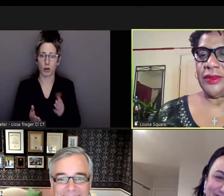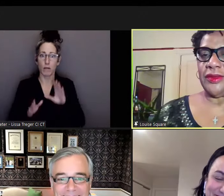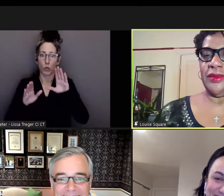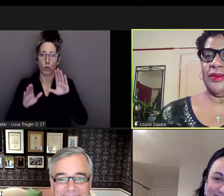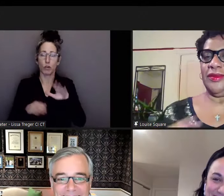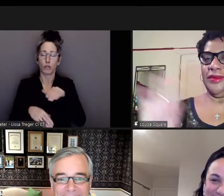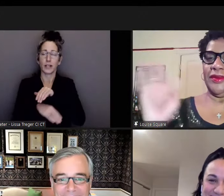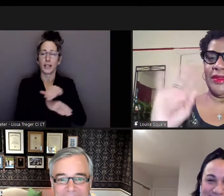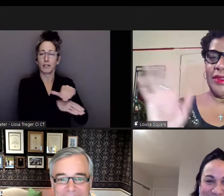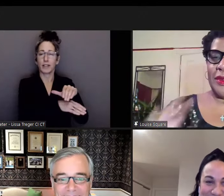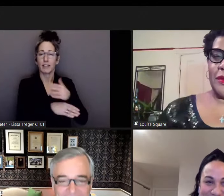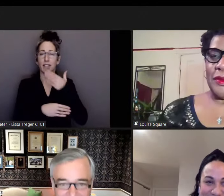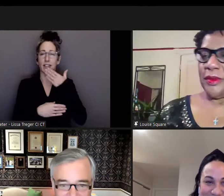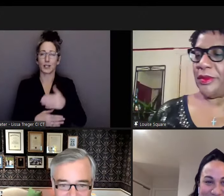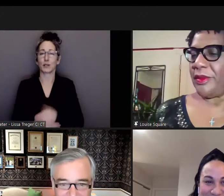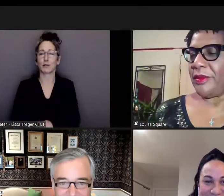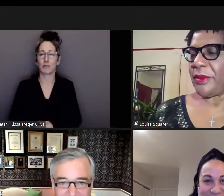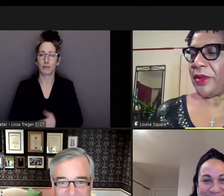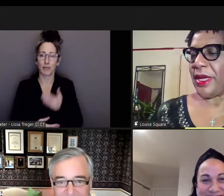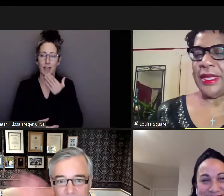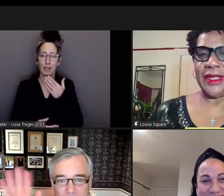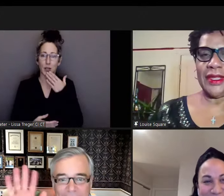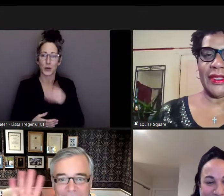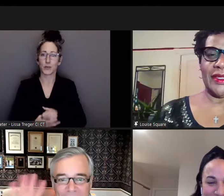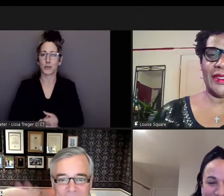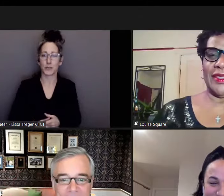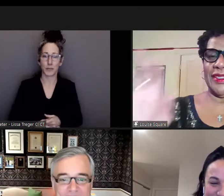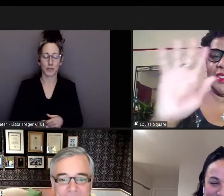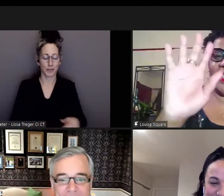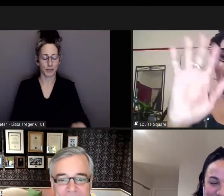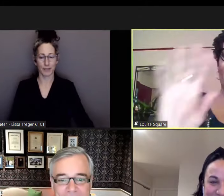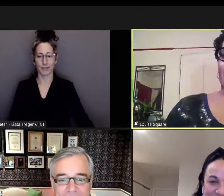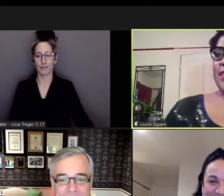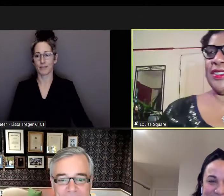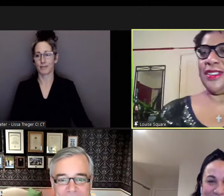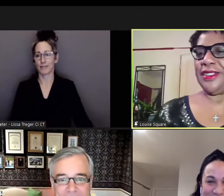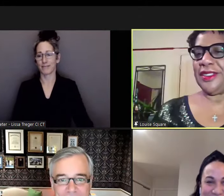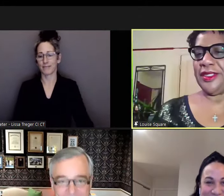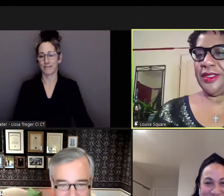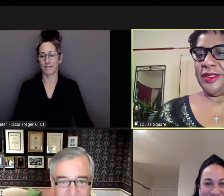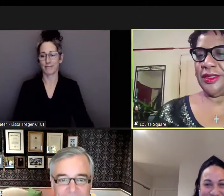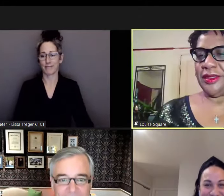evening. Thank you. Thank you, guys. Thank Bye-bye. you. Bye. Take care.